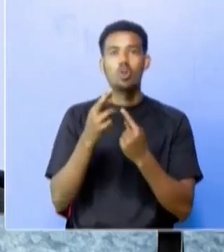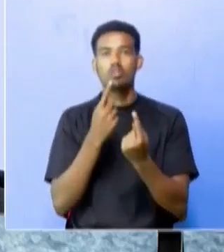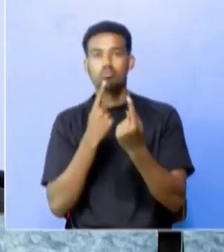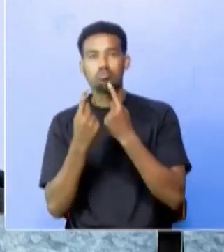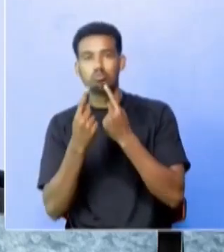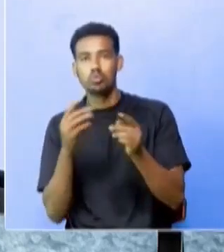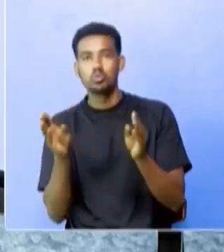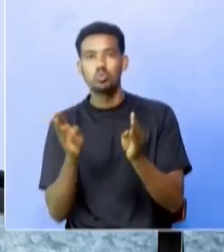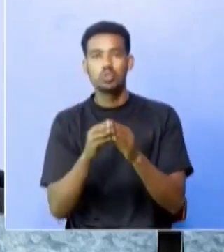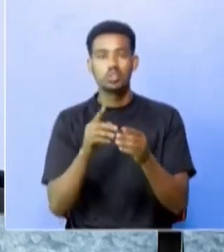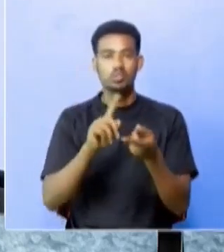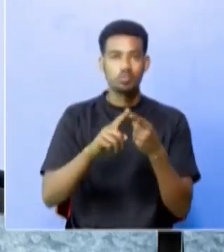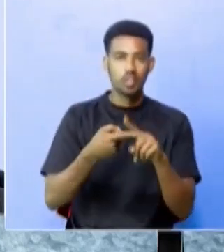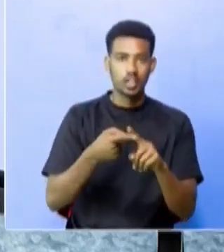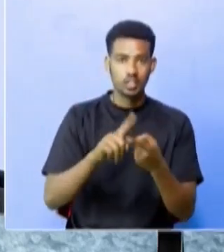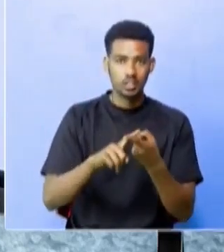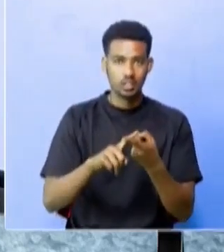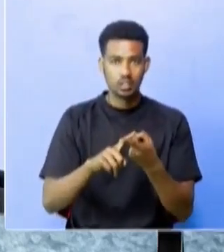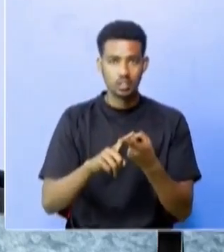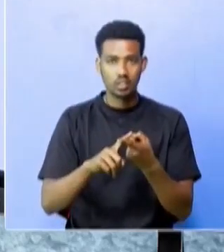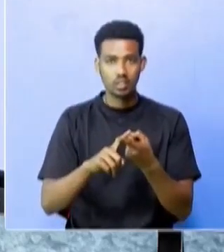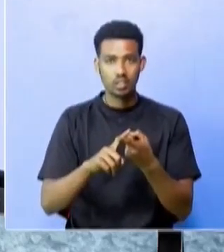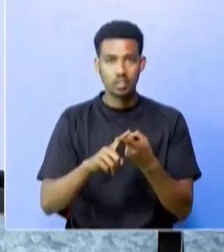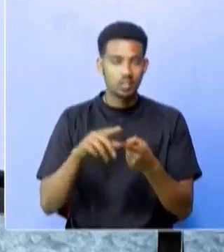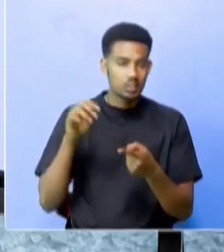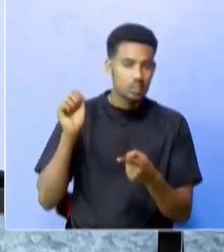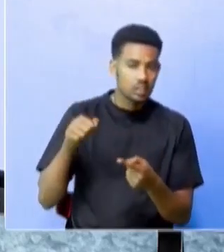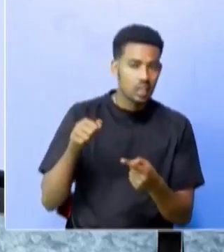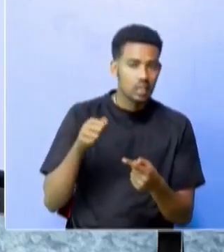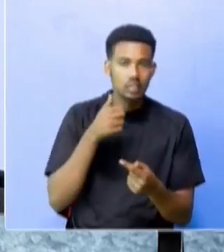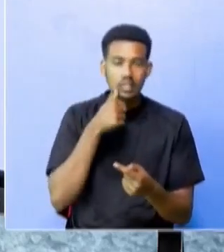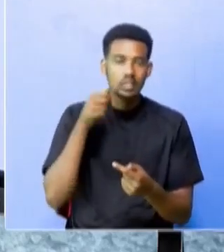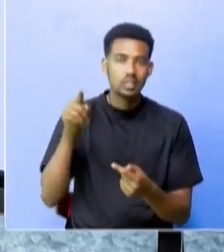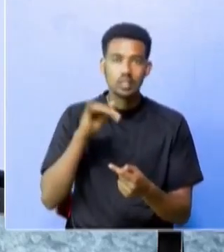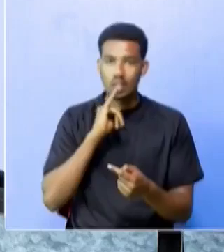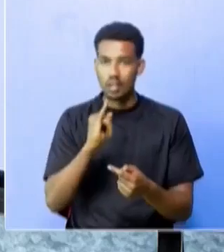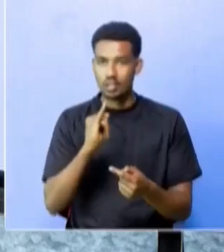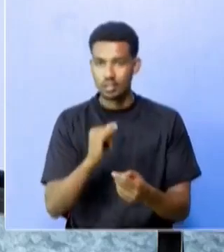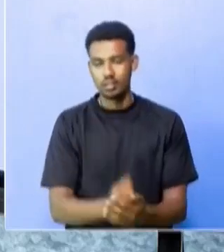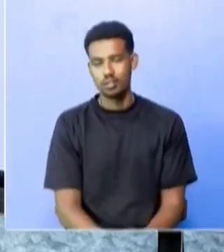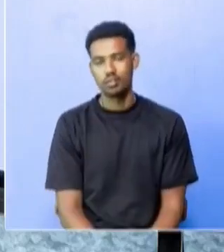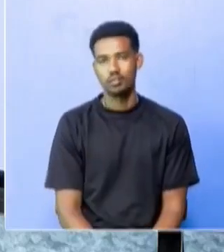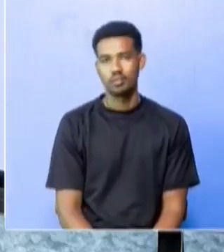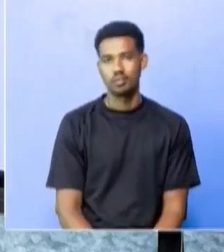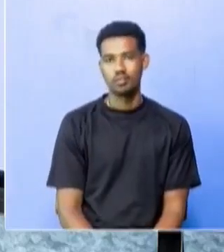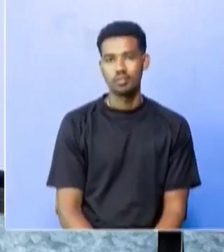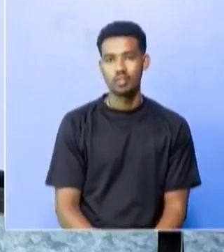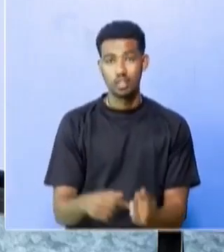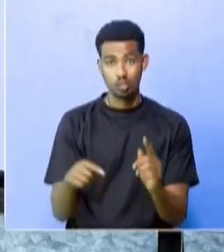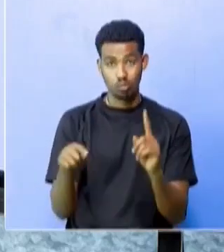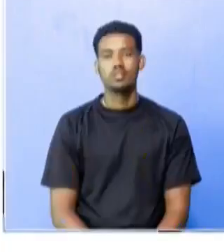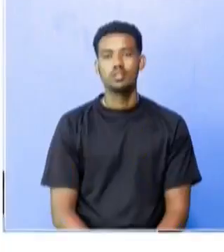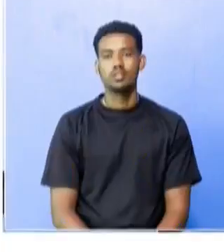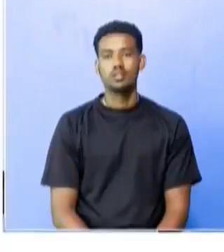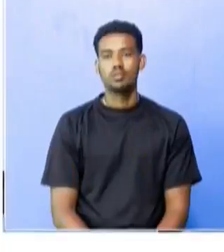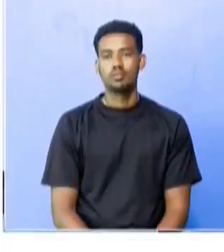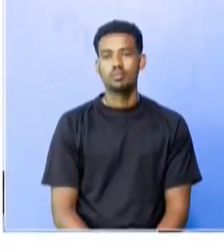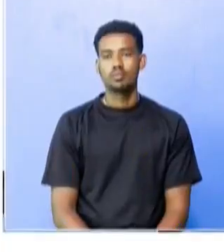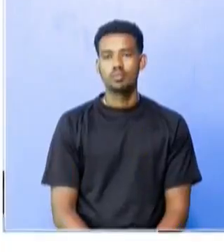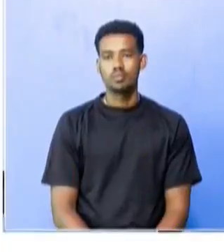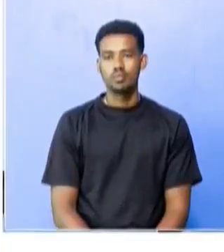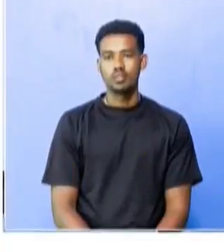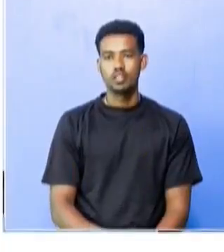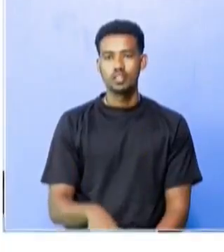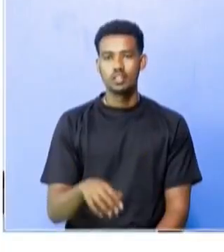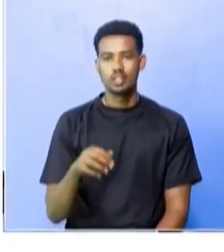our friends. For example, yes, she is. For example, if it is positive, we can say